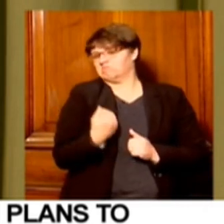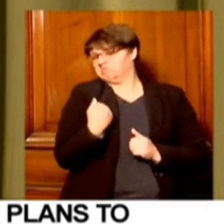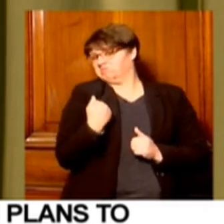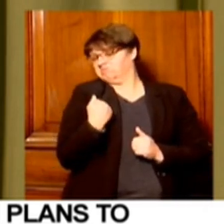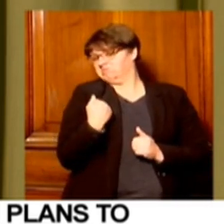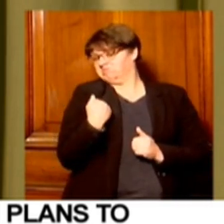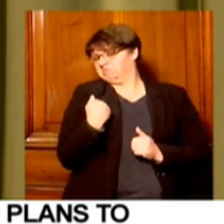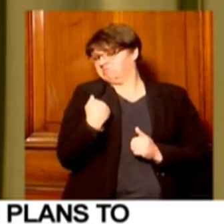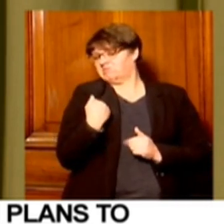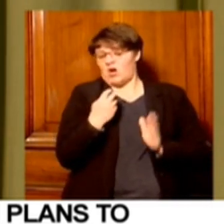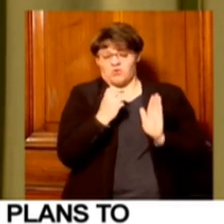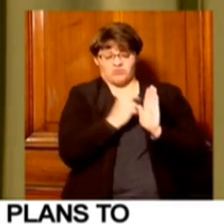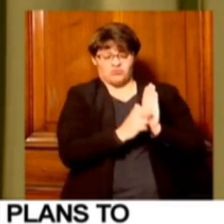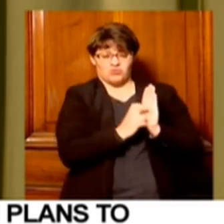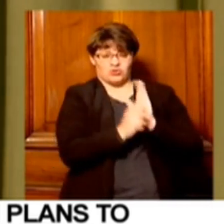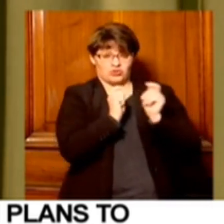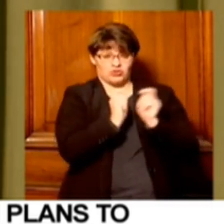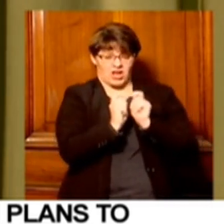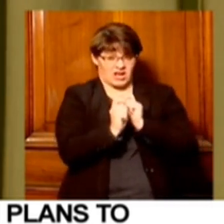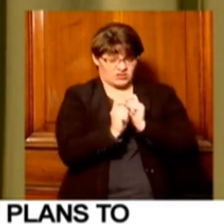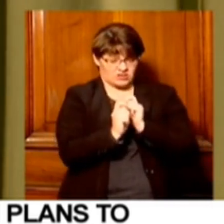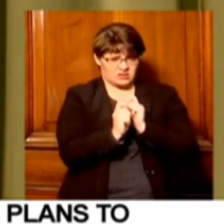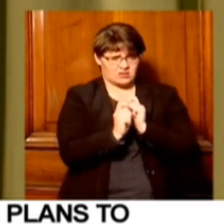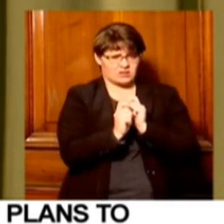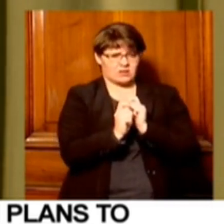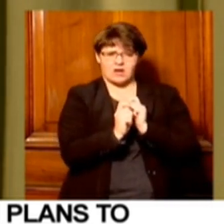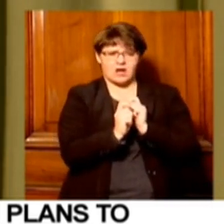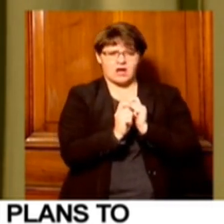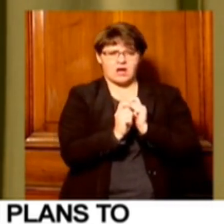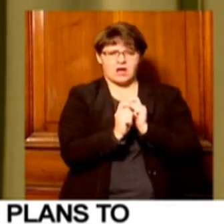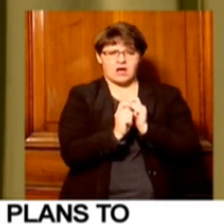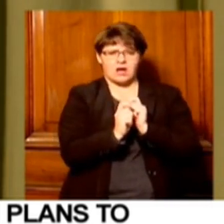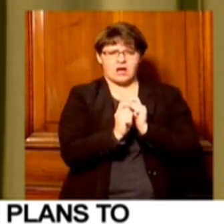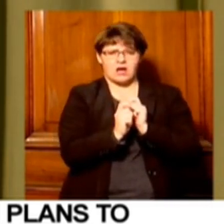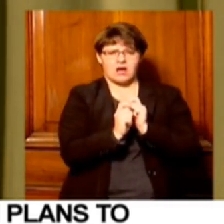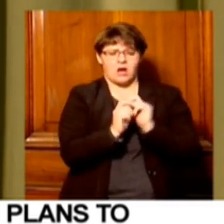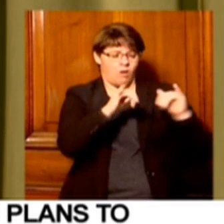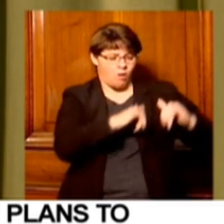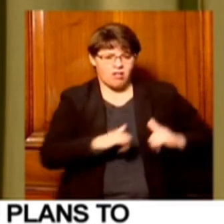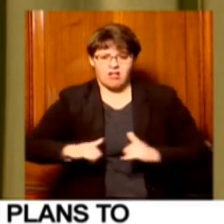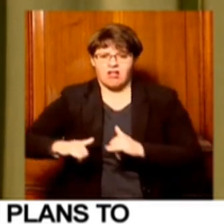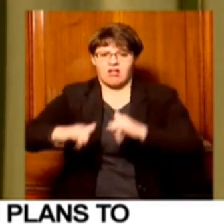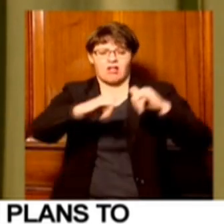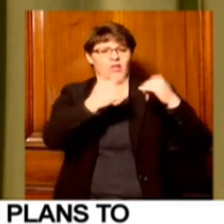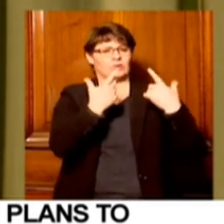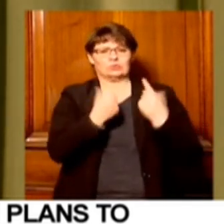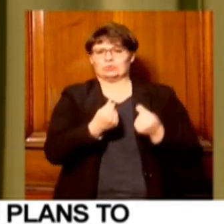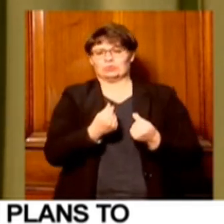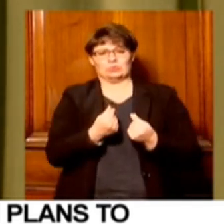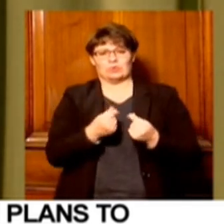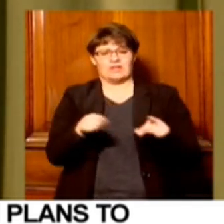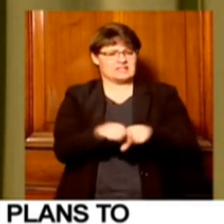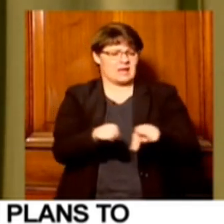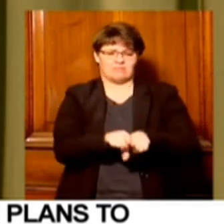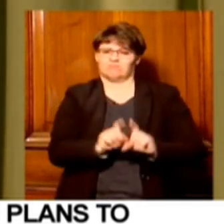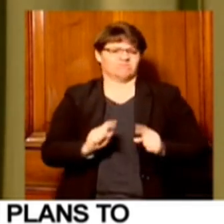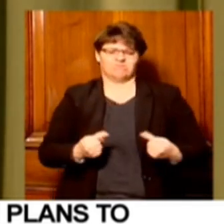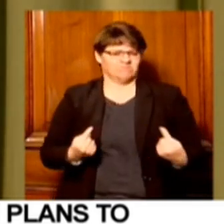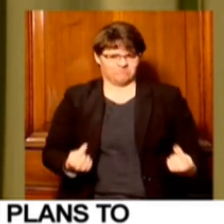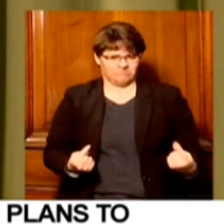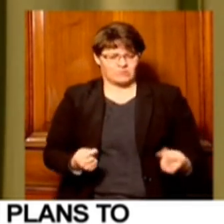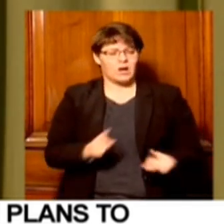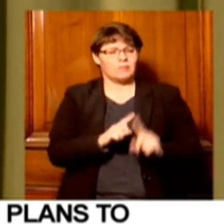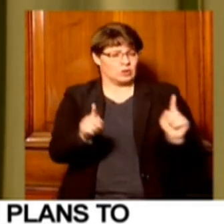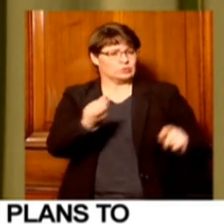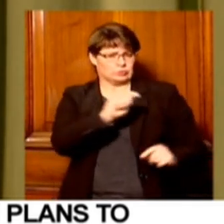the regulations, this has not been quite uniform in how it has been applied. But the reality is